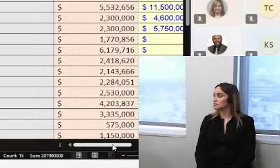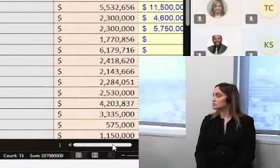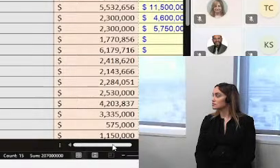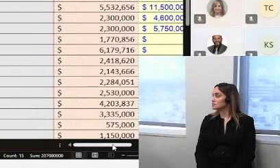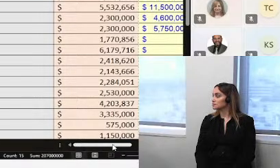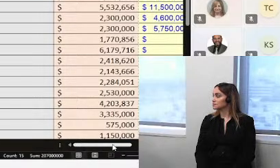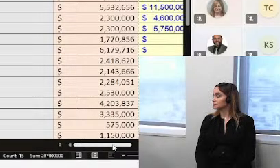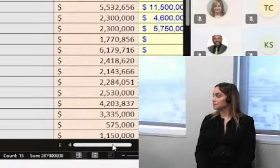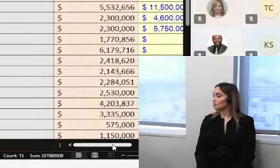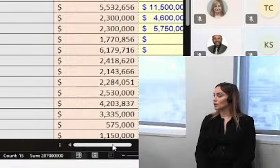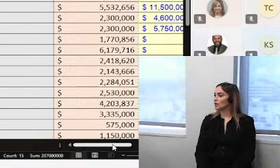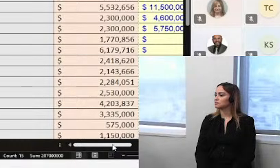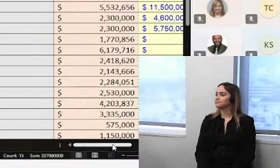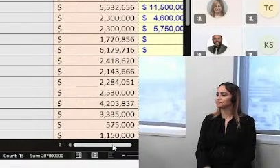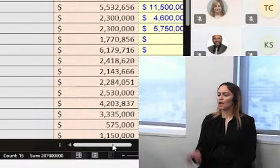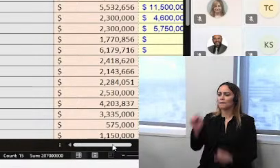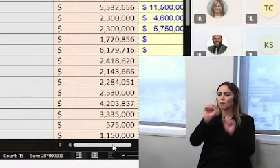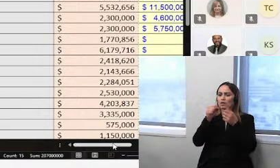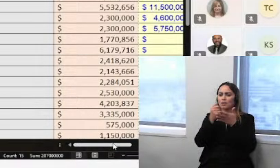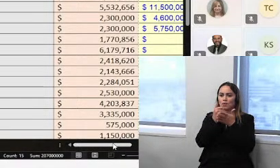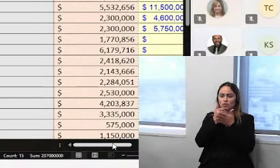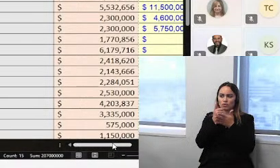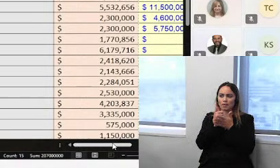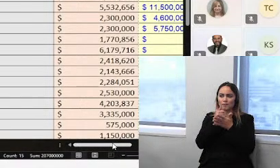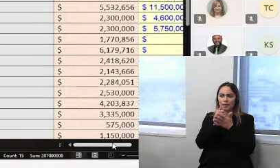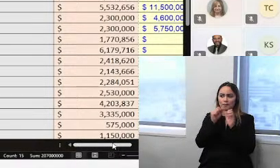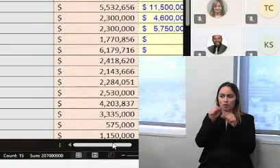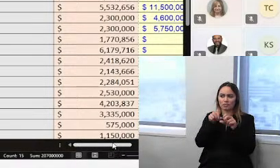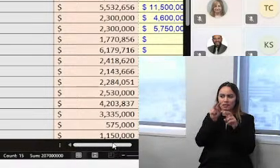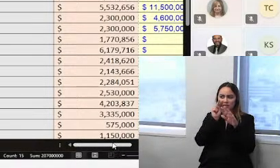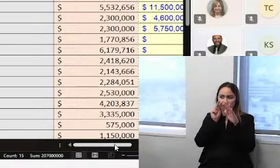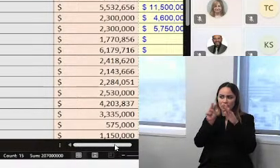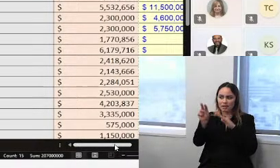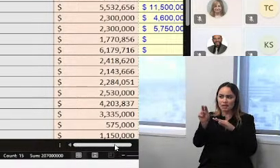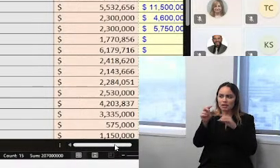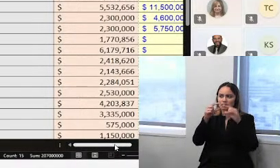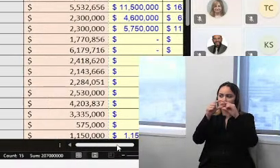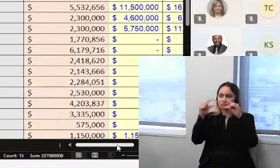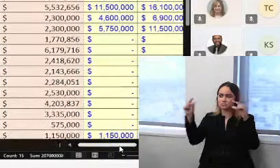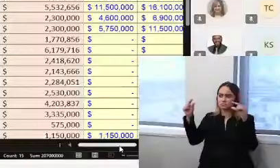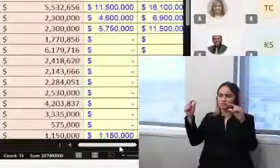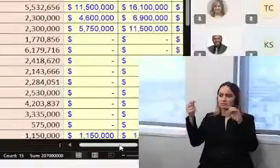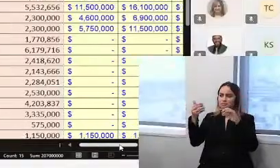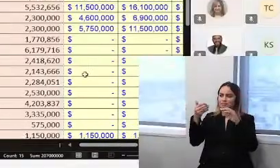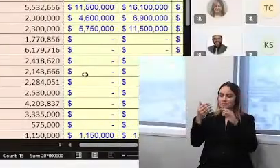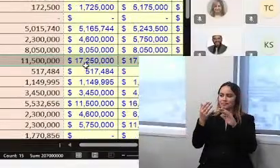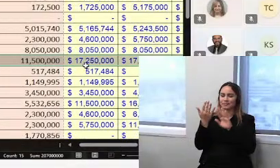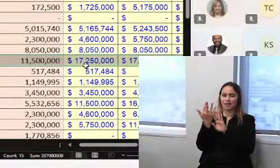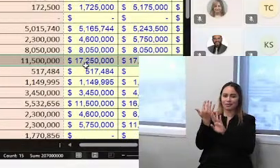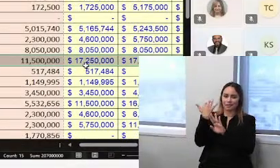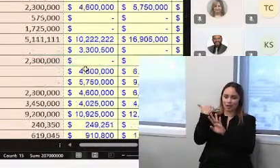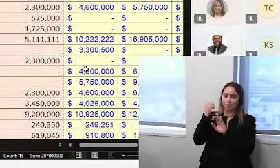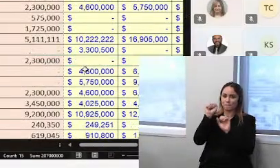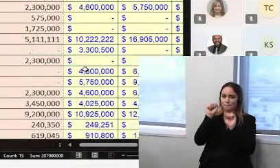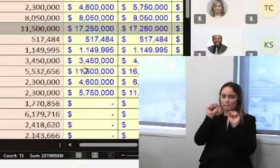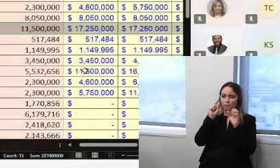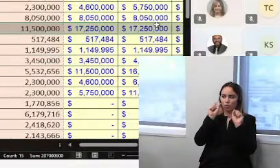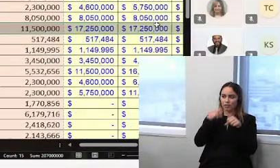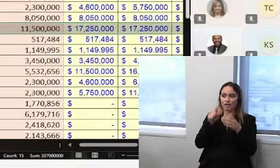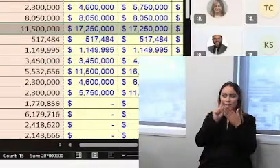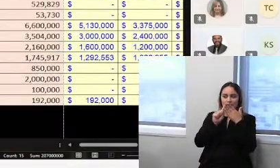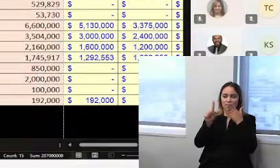Can the clerk please help me with see the columns on the top to make sure I'm adding the right numbers in the right years? Can I see the